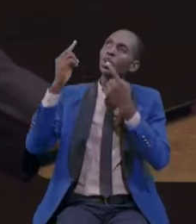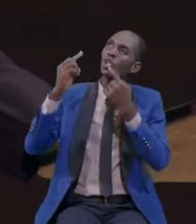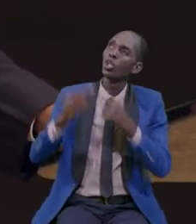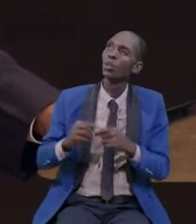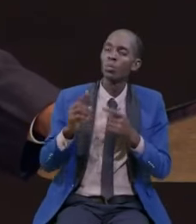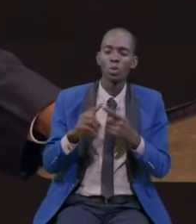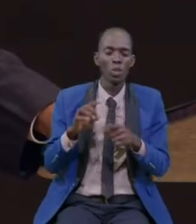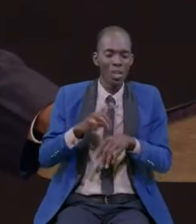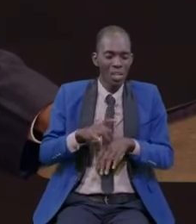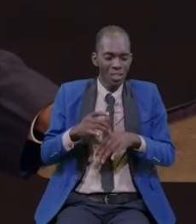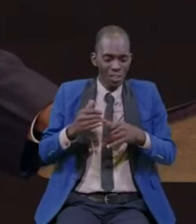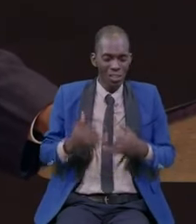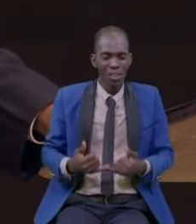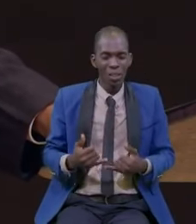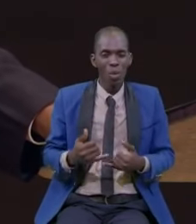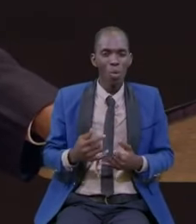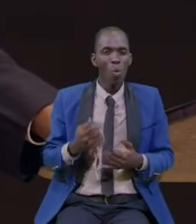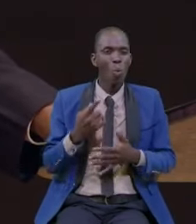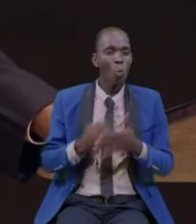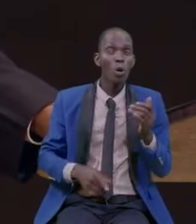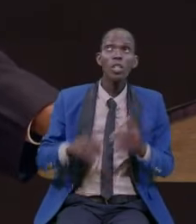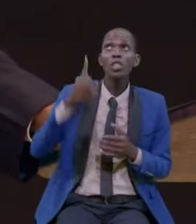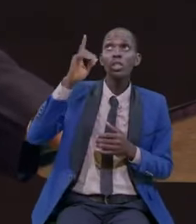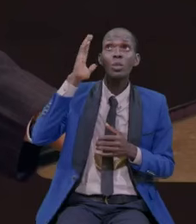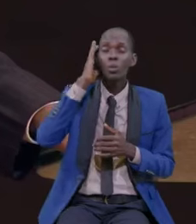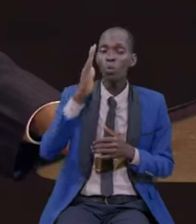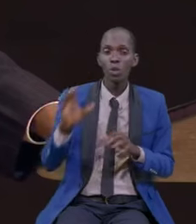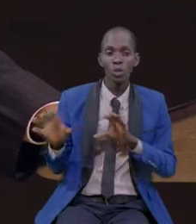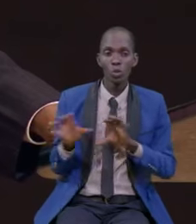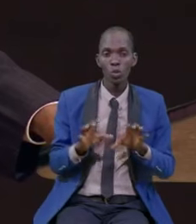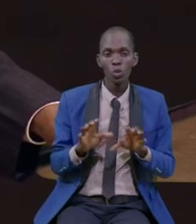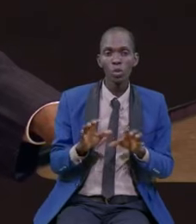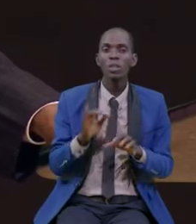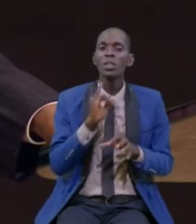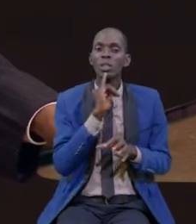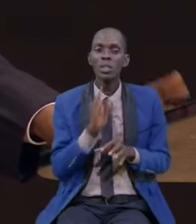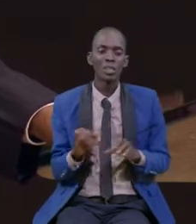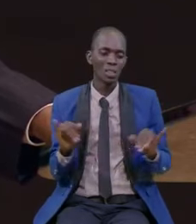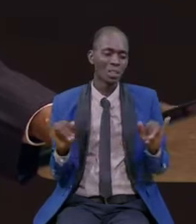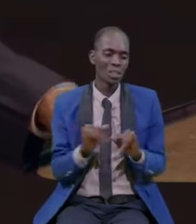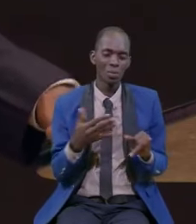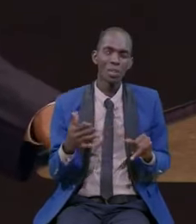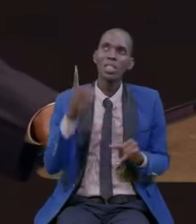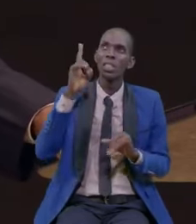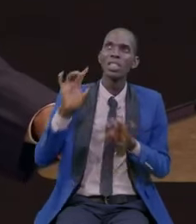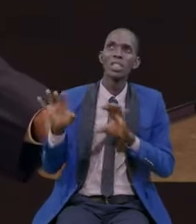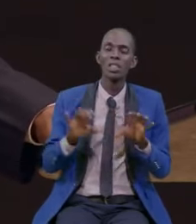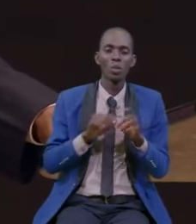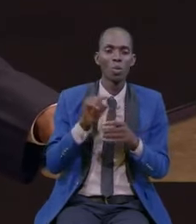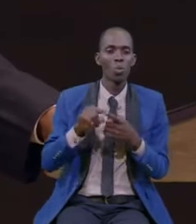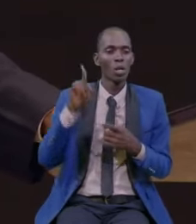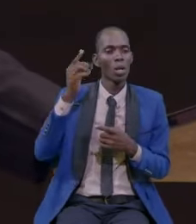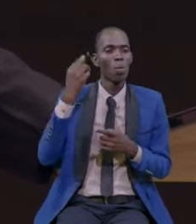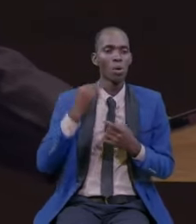he will be doing was what he is what he did when he was here that he